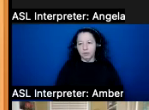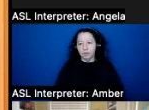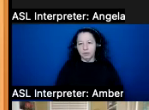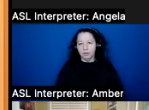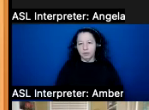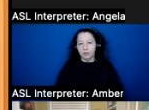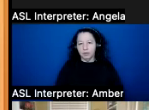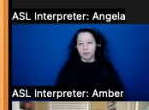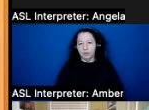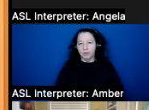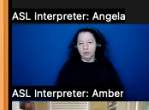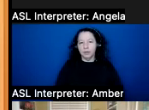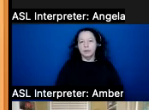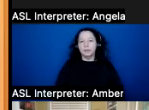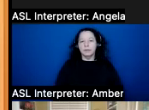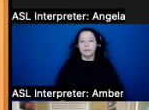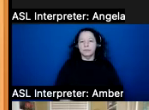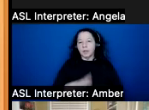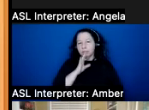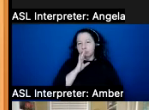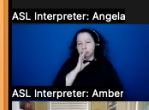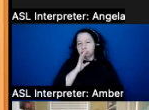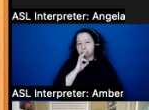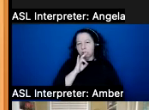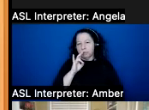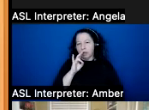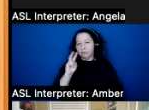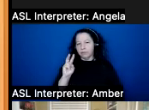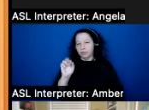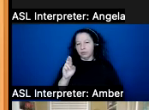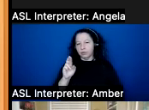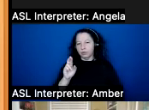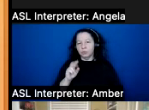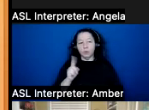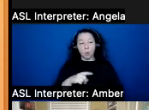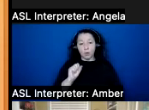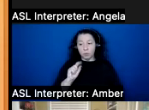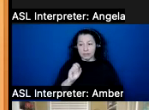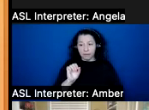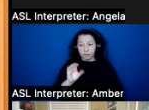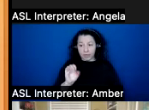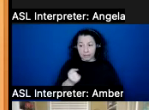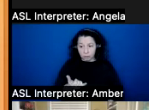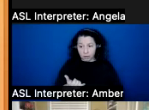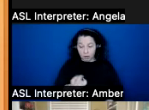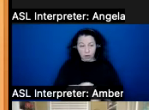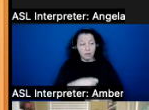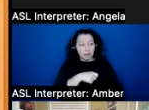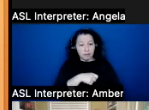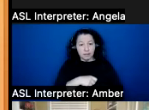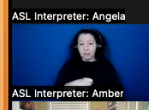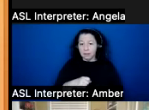All right, then 7-7, I'm going with Victor. So we're heading to St. Francis right now, right? Yes. And there was